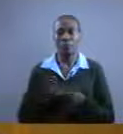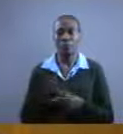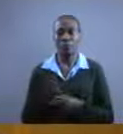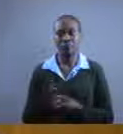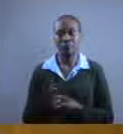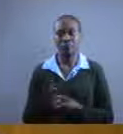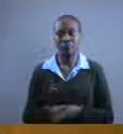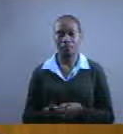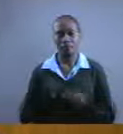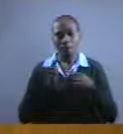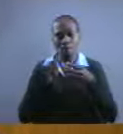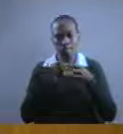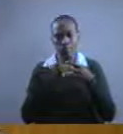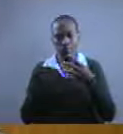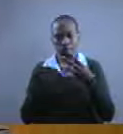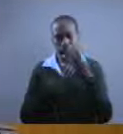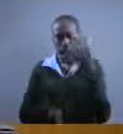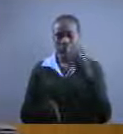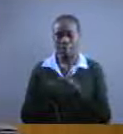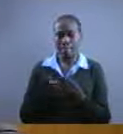are the objectives of this bill?